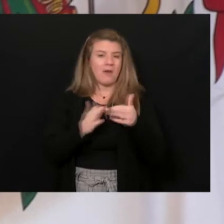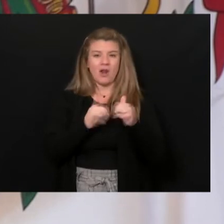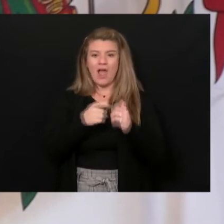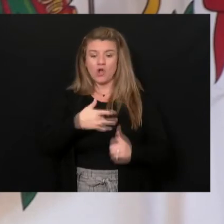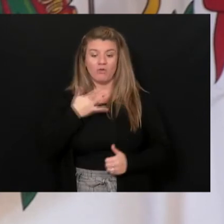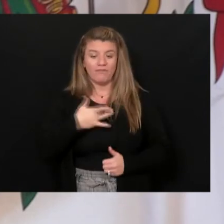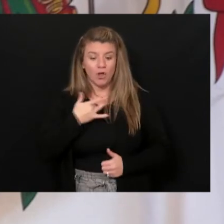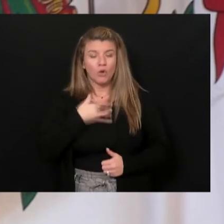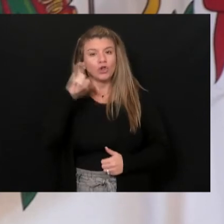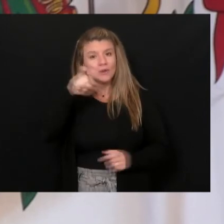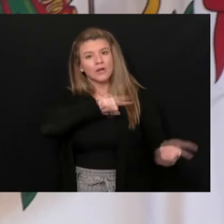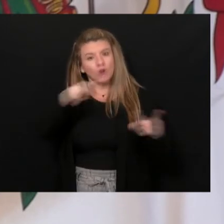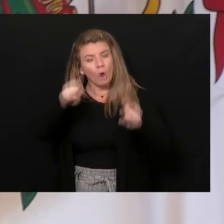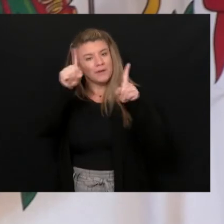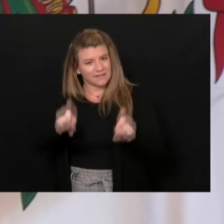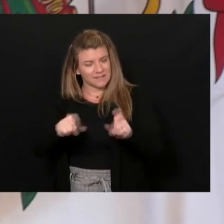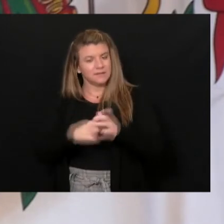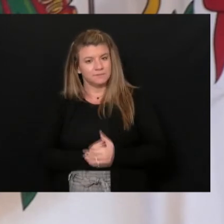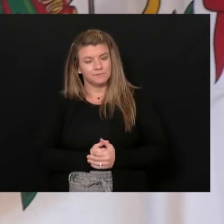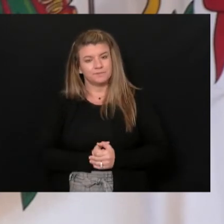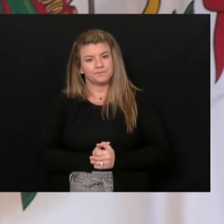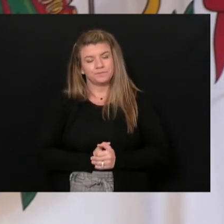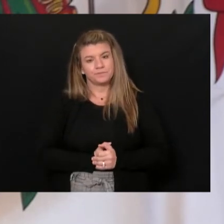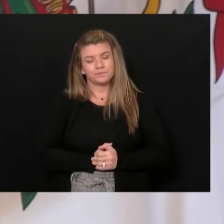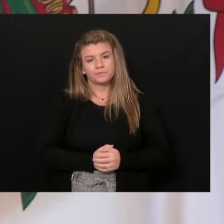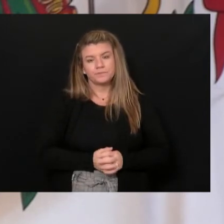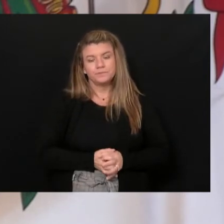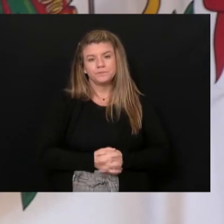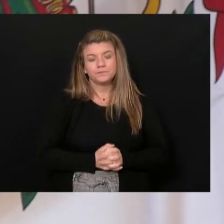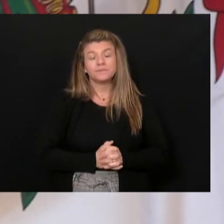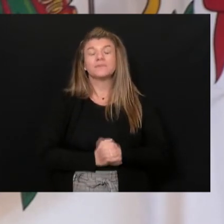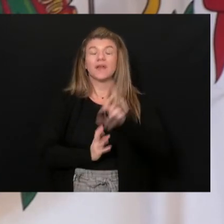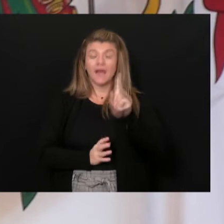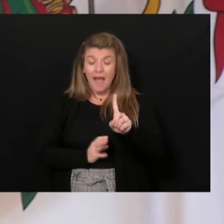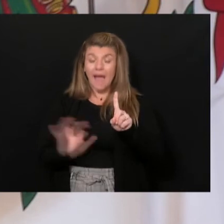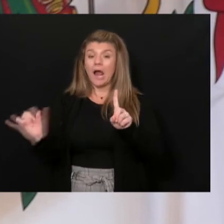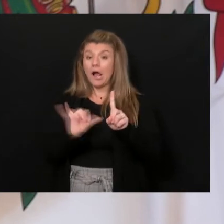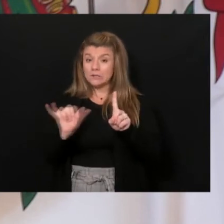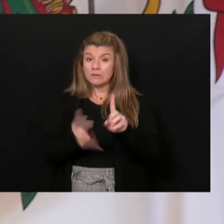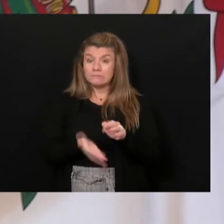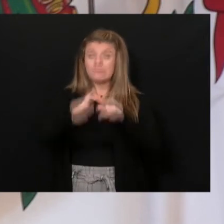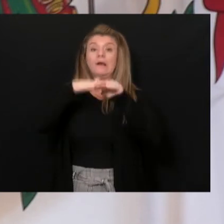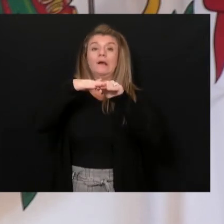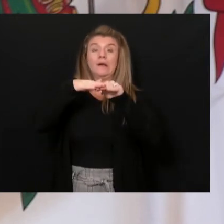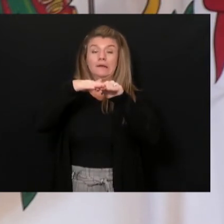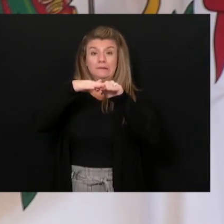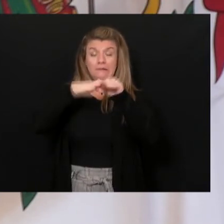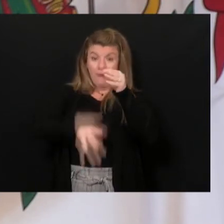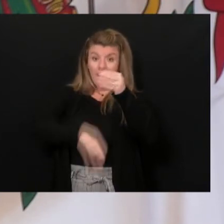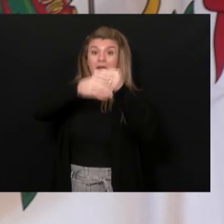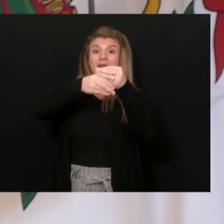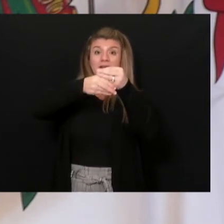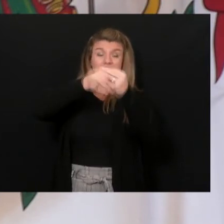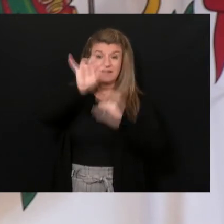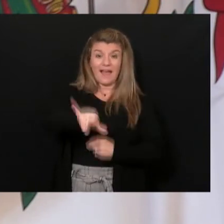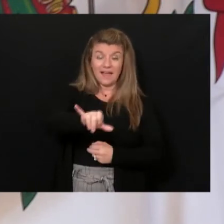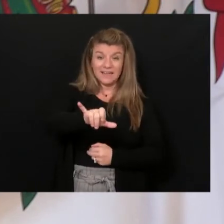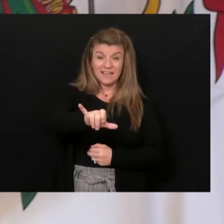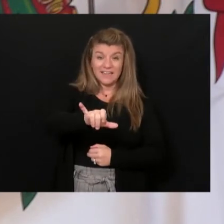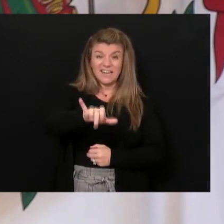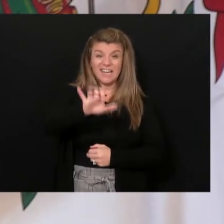we need you to be tested. Now, and on top of all that, here's